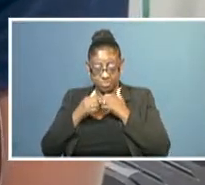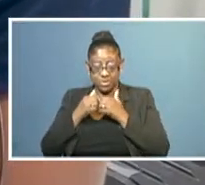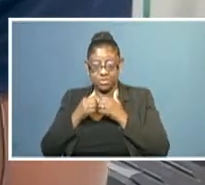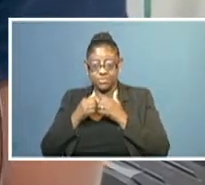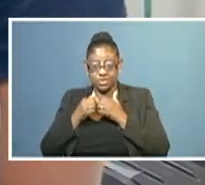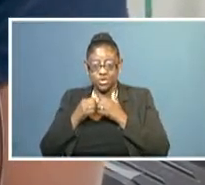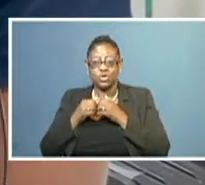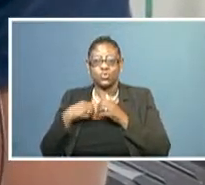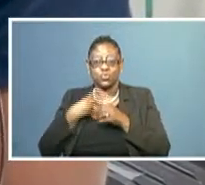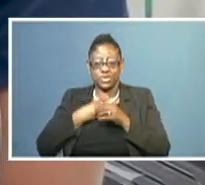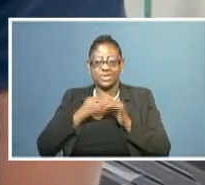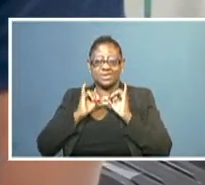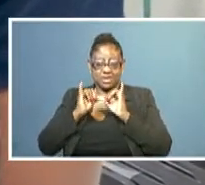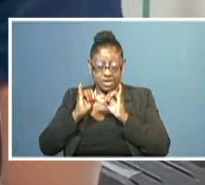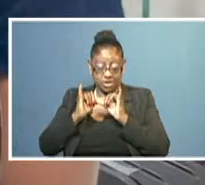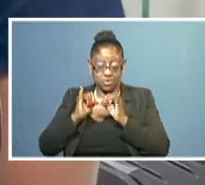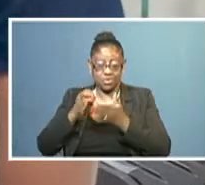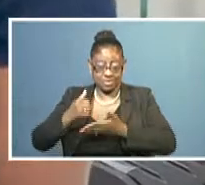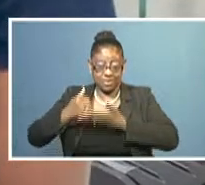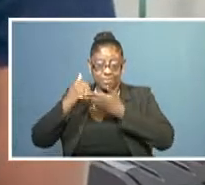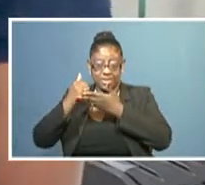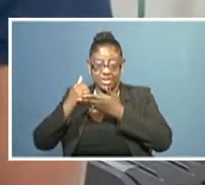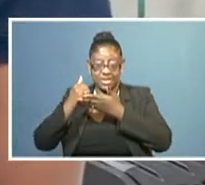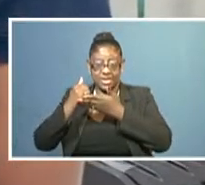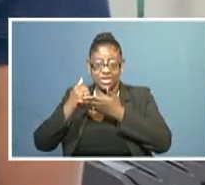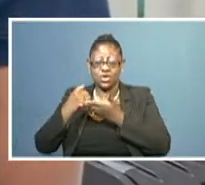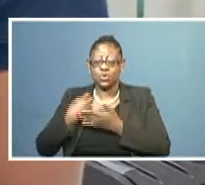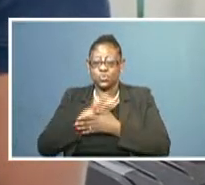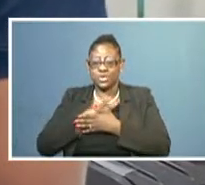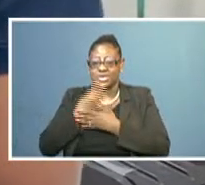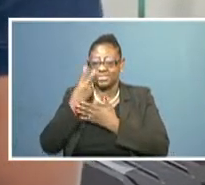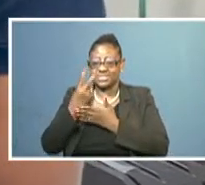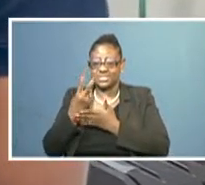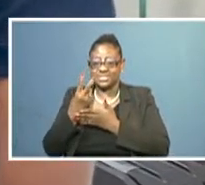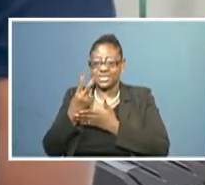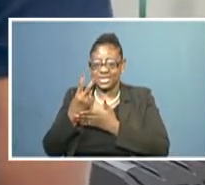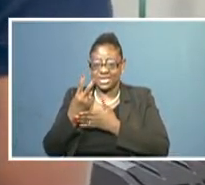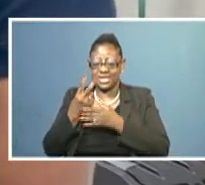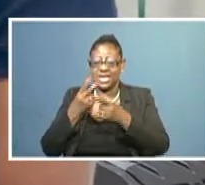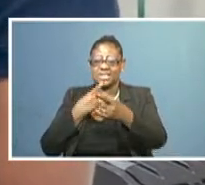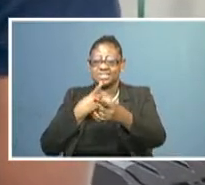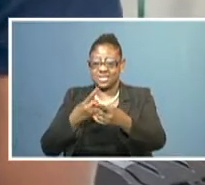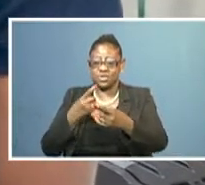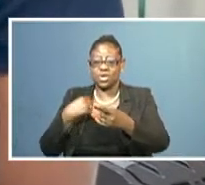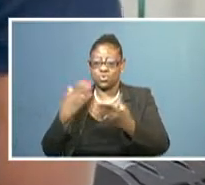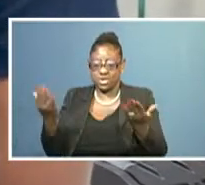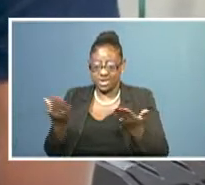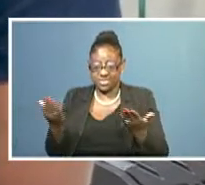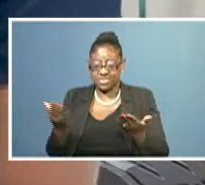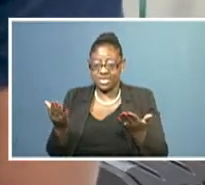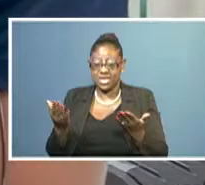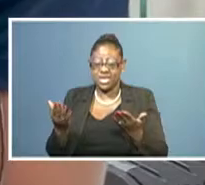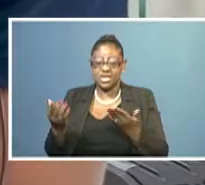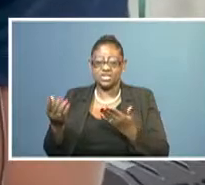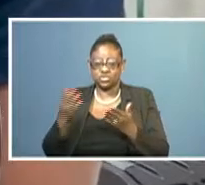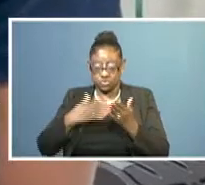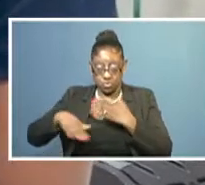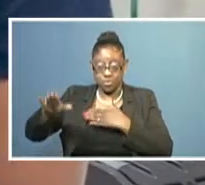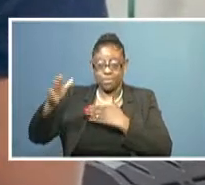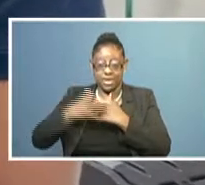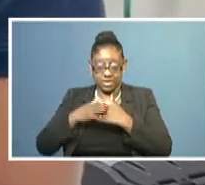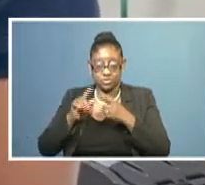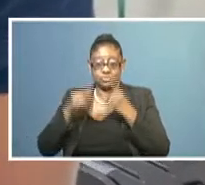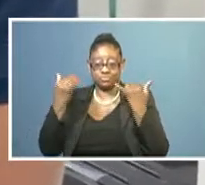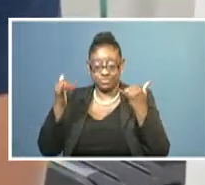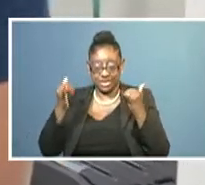lot of times at the end of that rehab, we're the ones that are there that return them to play.